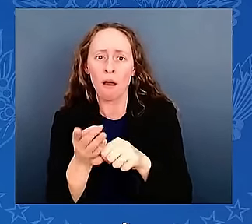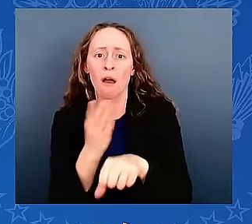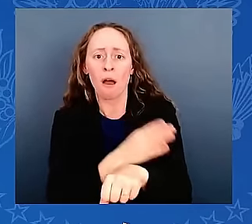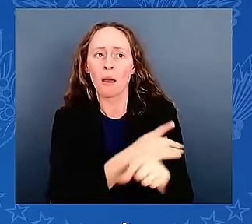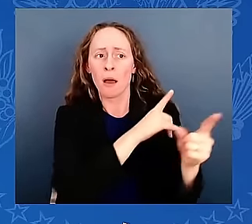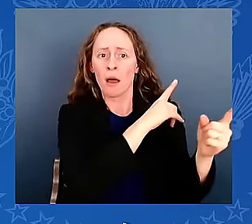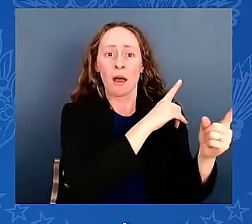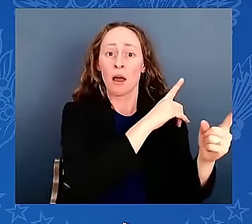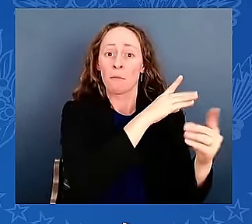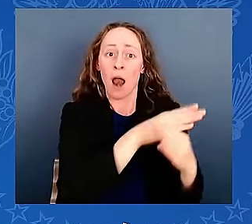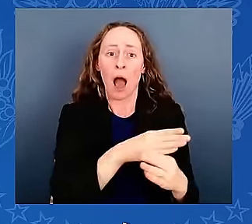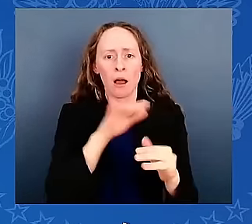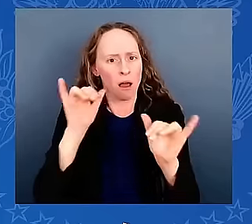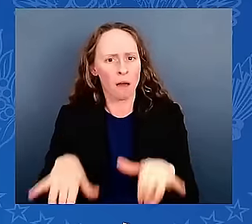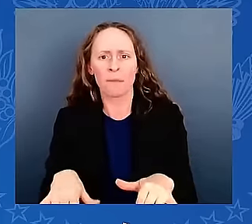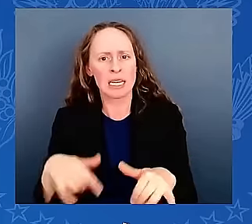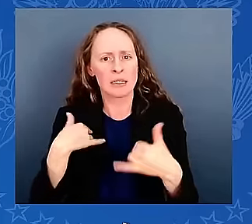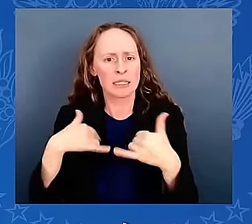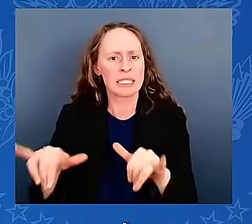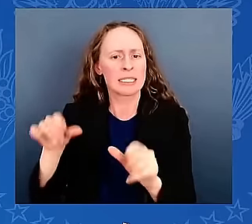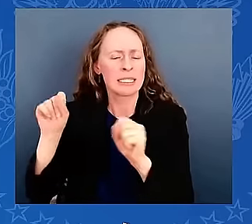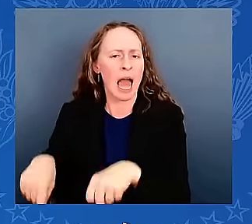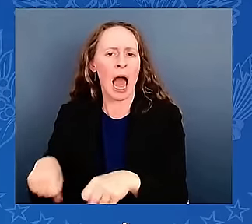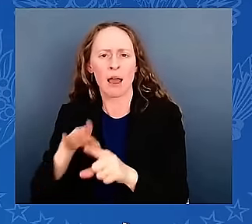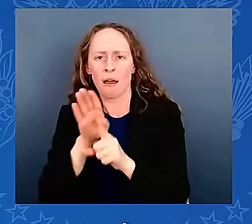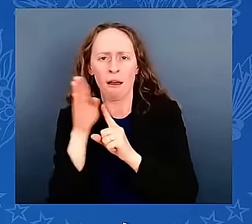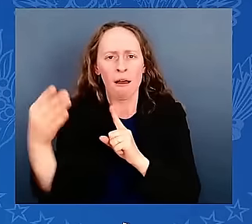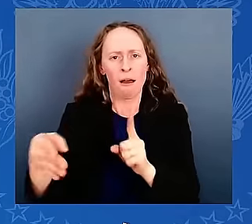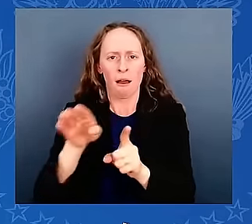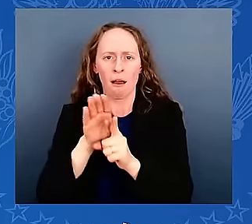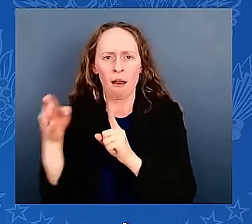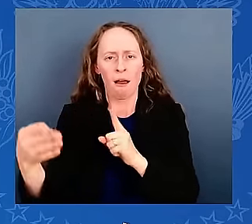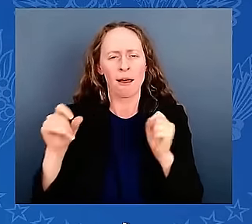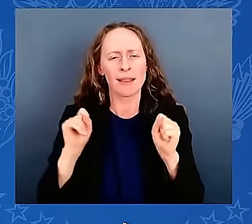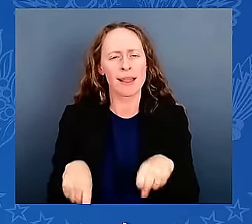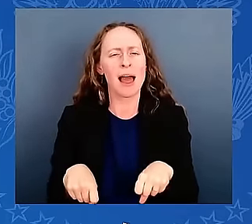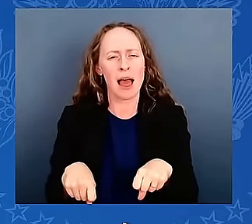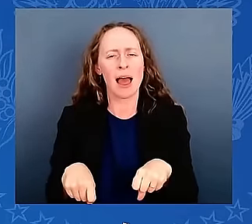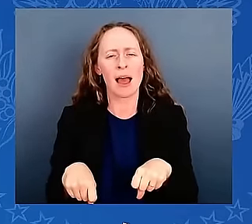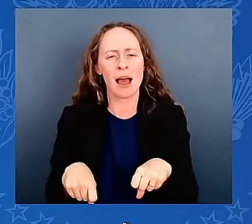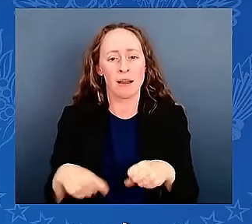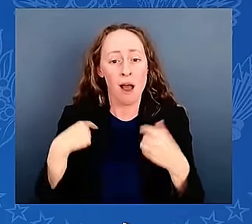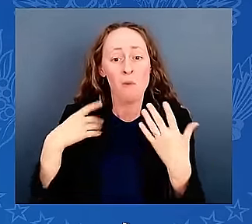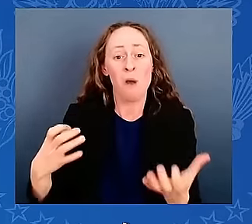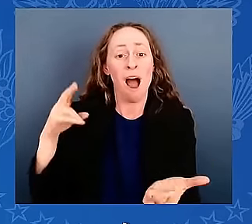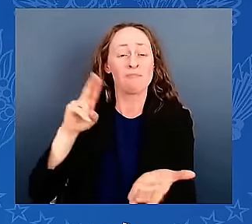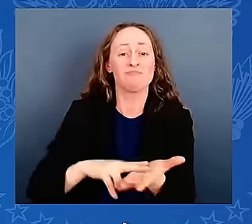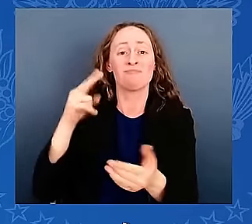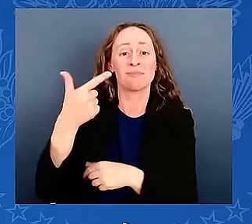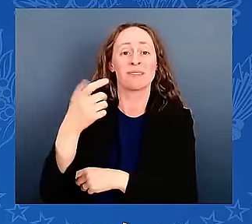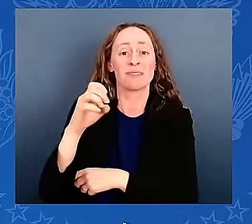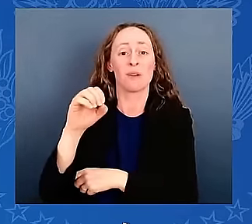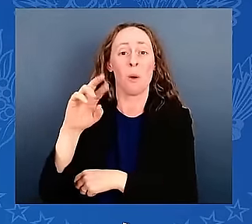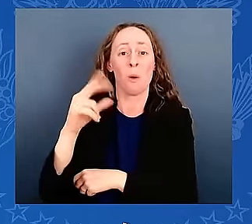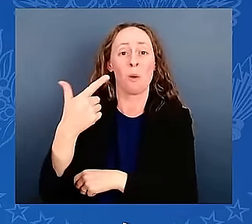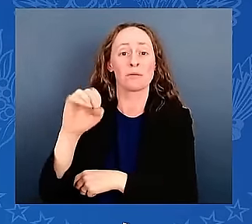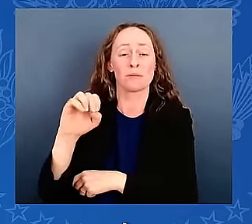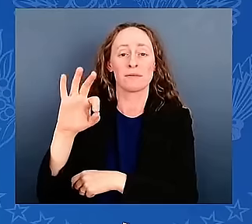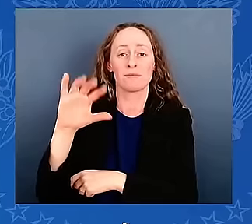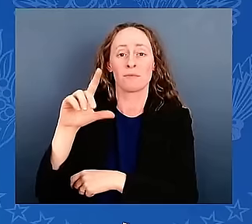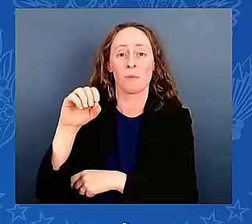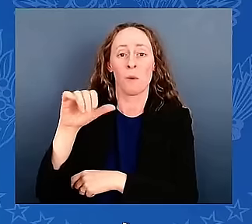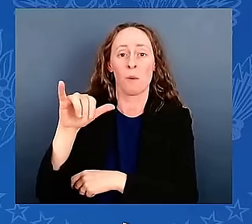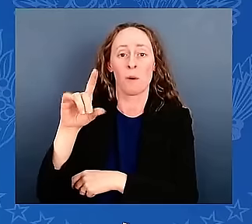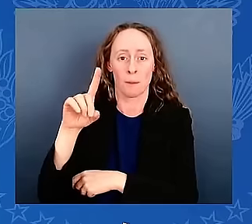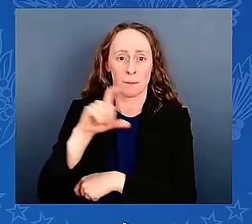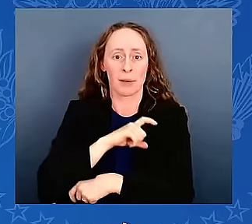sign George Floyd and Policing Act into law come hell or high water. Not only going to stop MAGA Republicans, going to stop